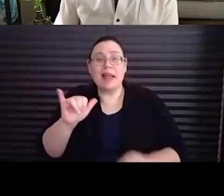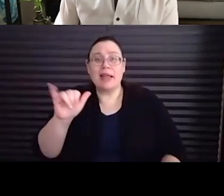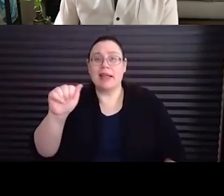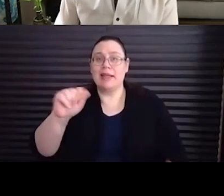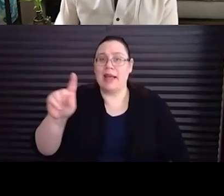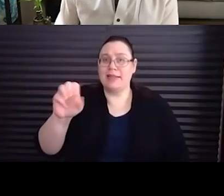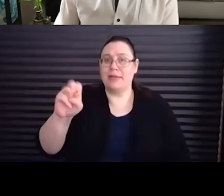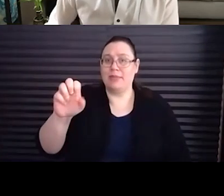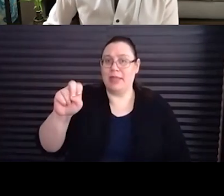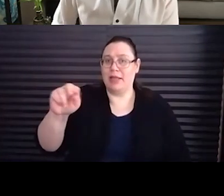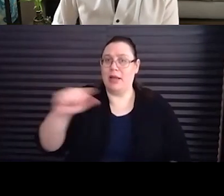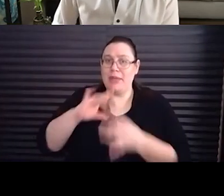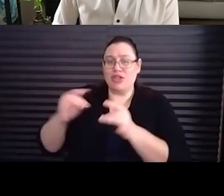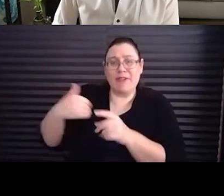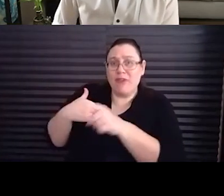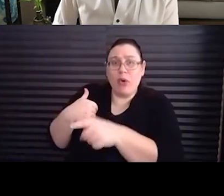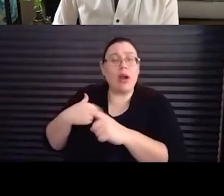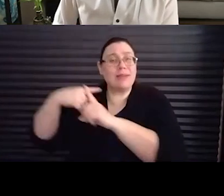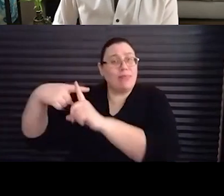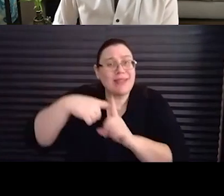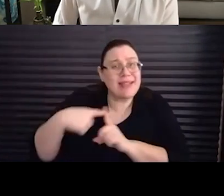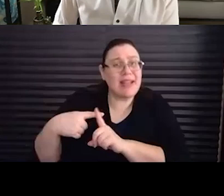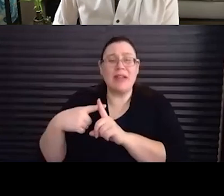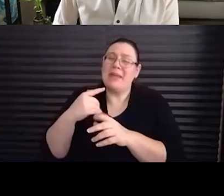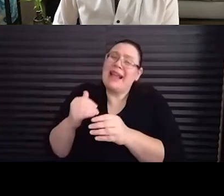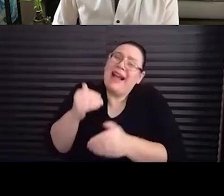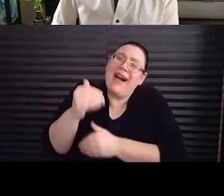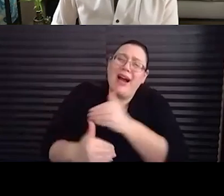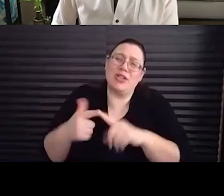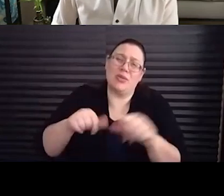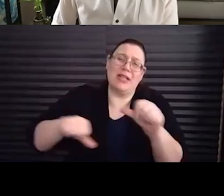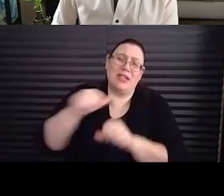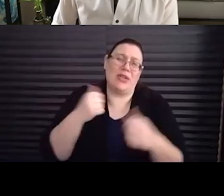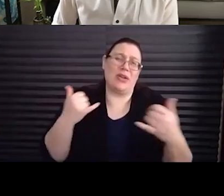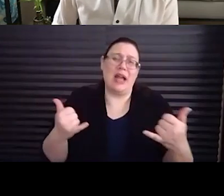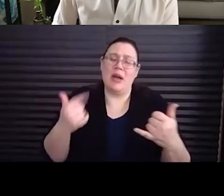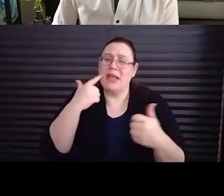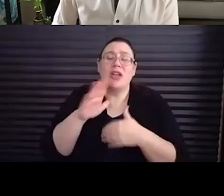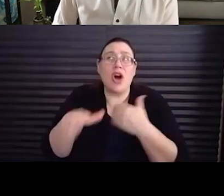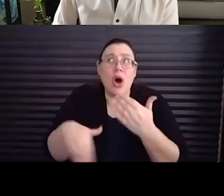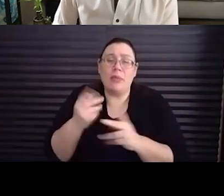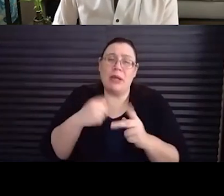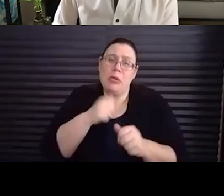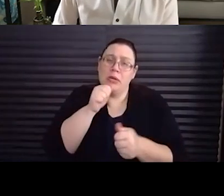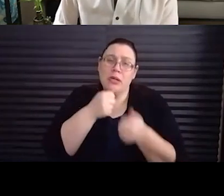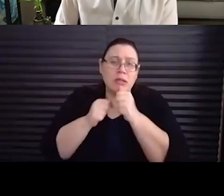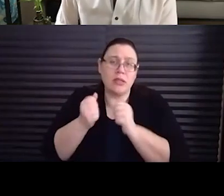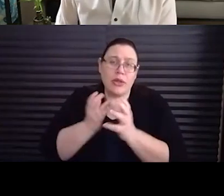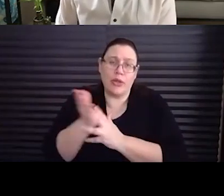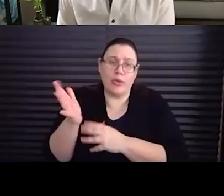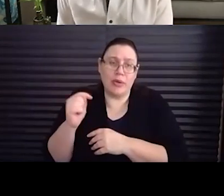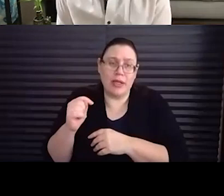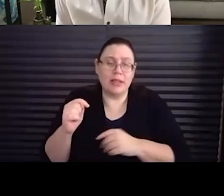all about positivity and trying to be kind to one another during these times, because we're all going through it. So yeah, that's